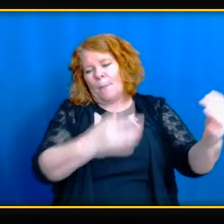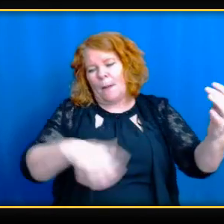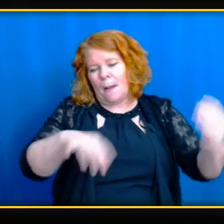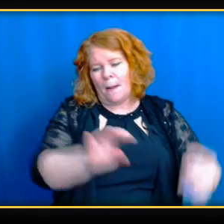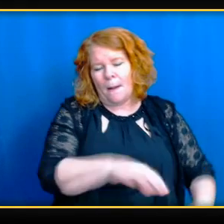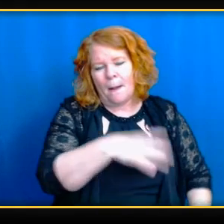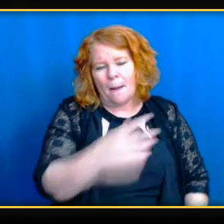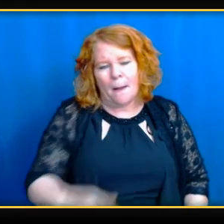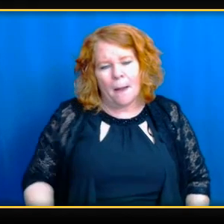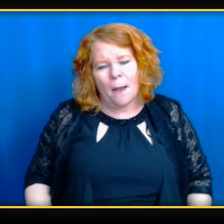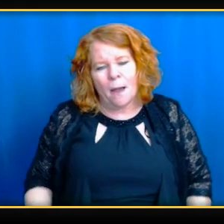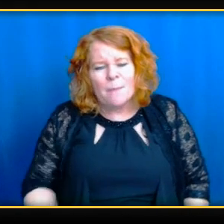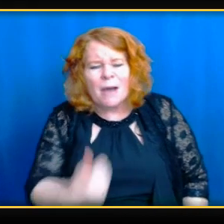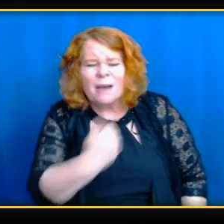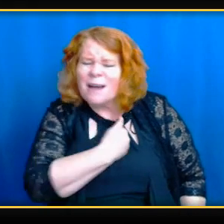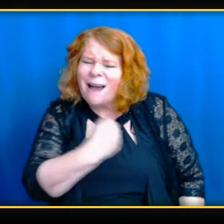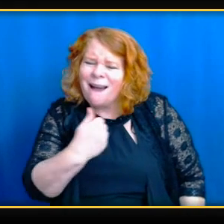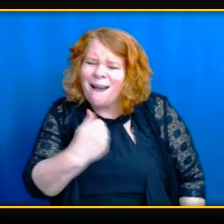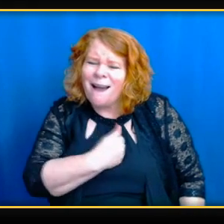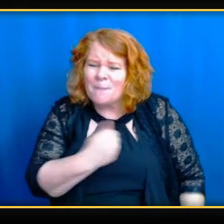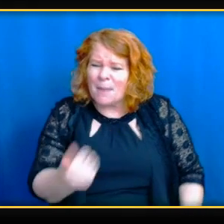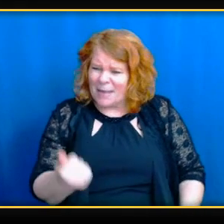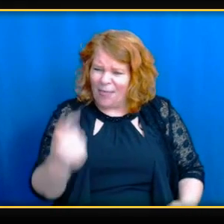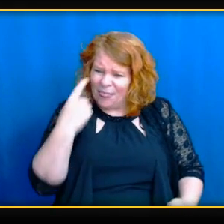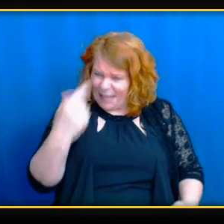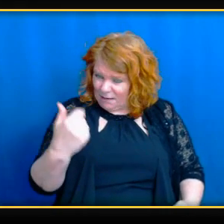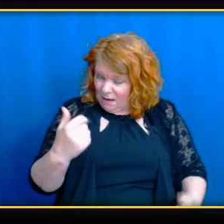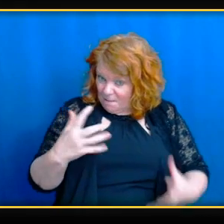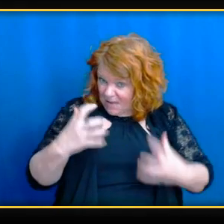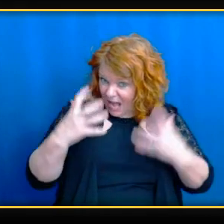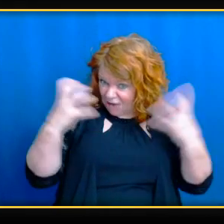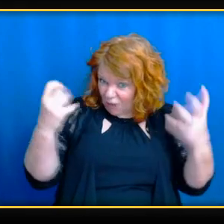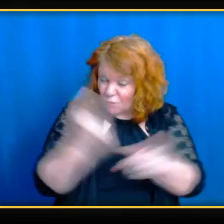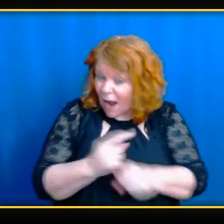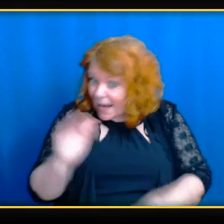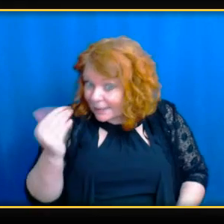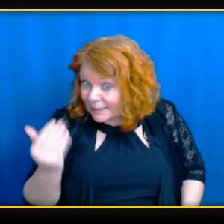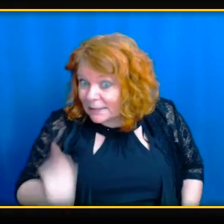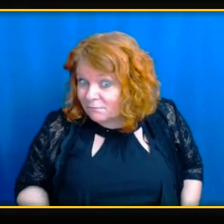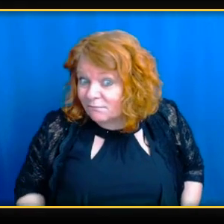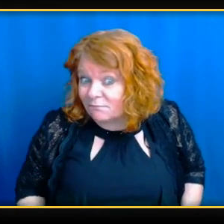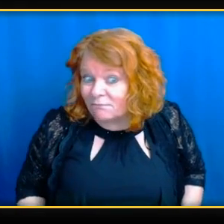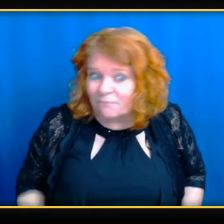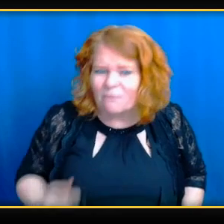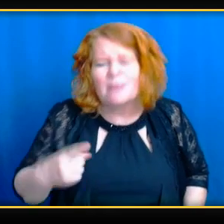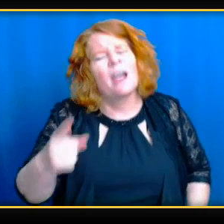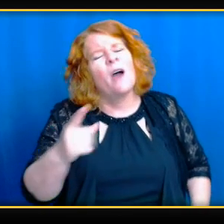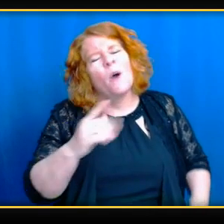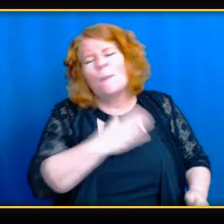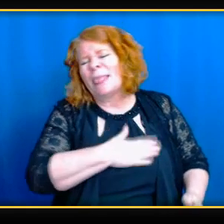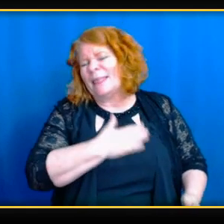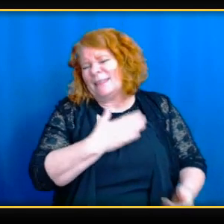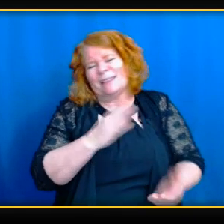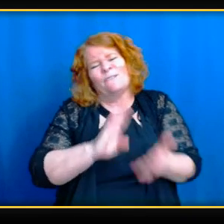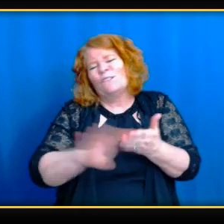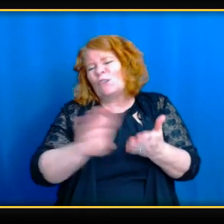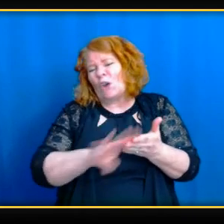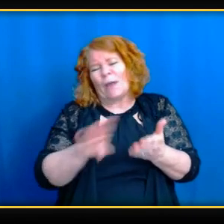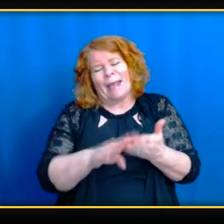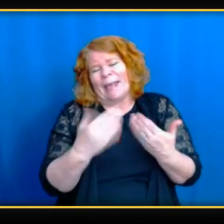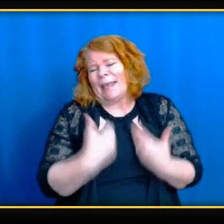I may seem angry, so please forgive